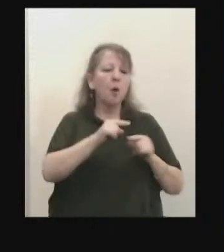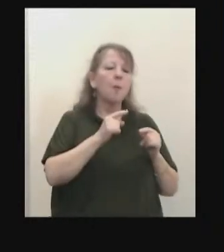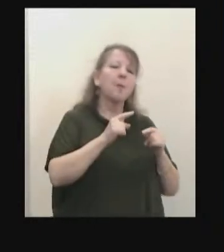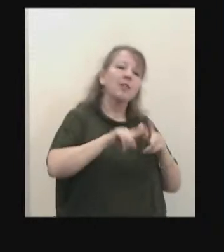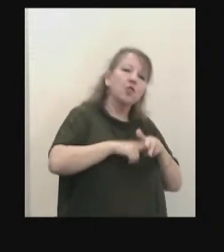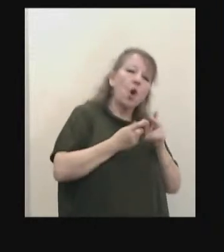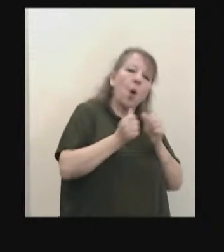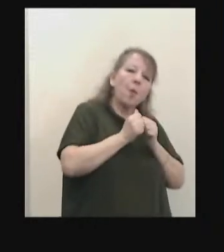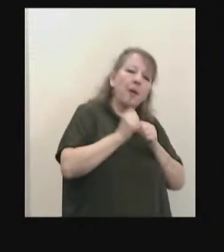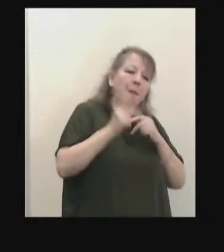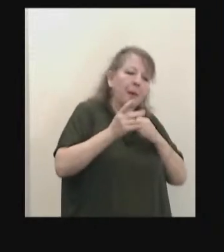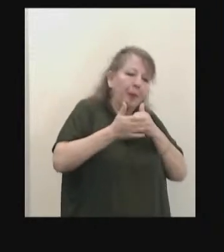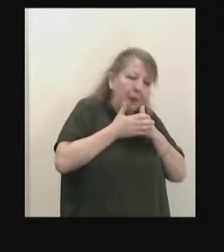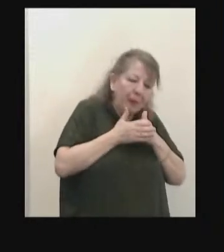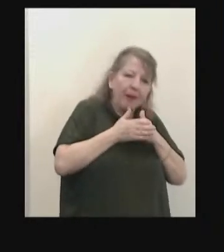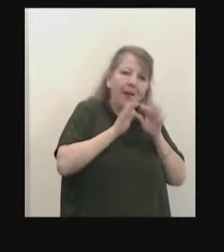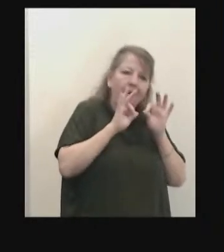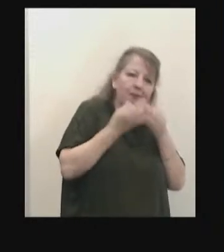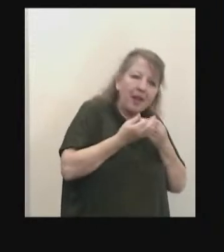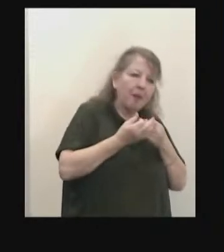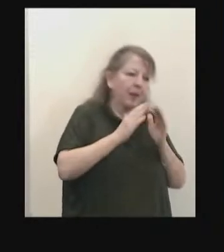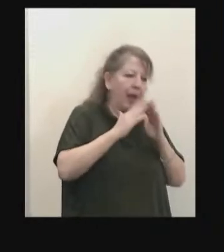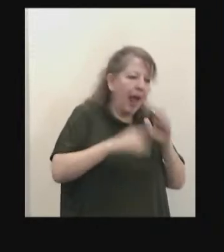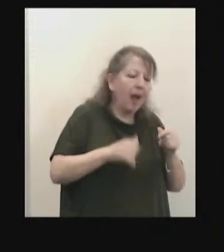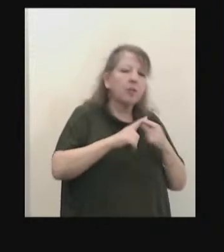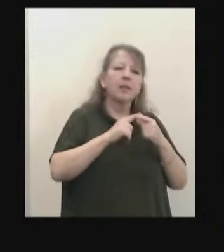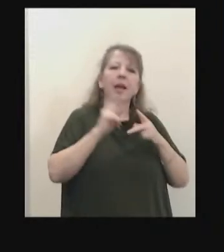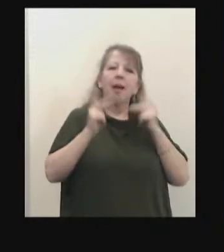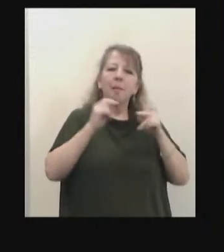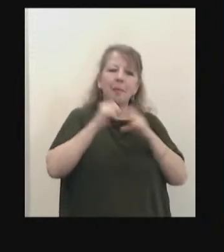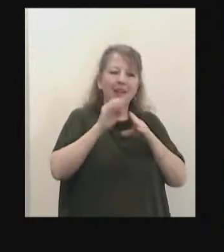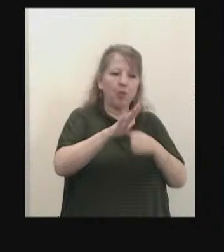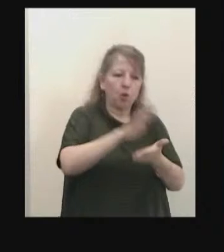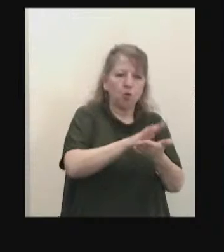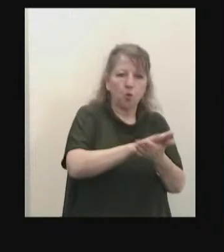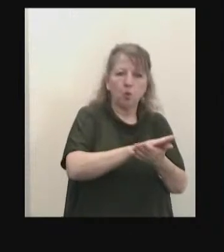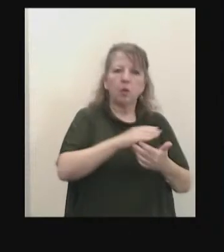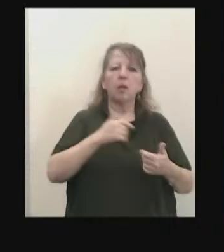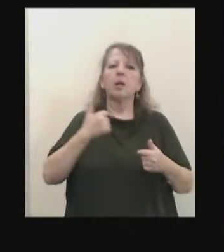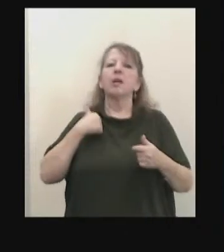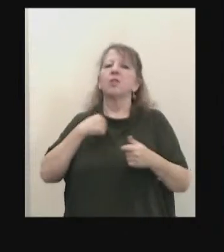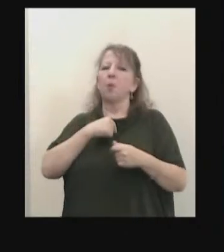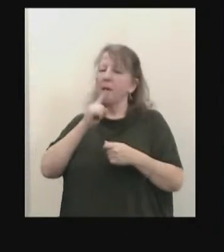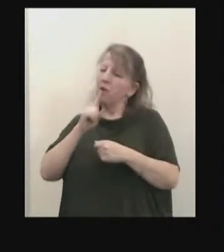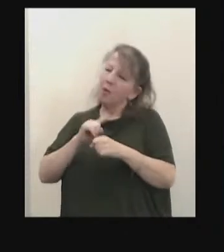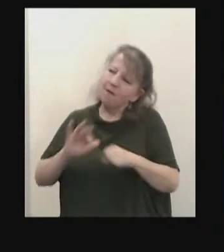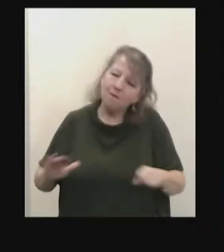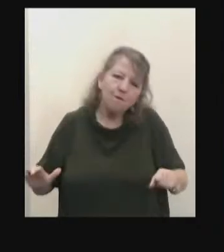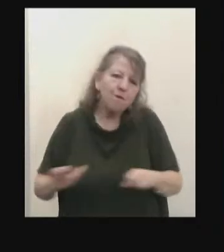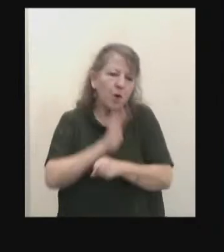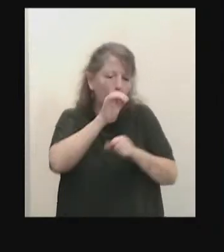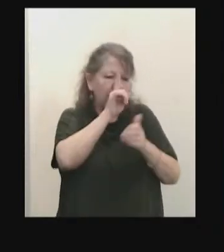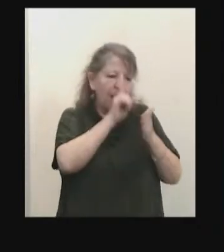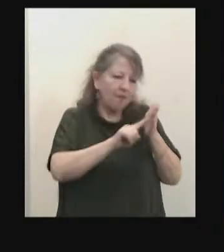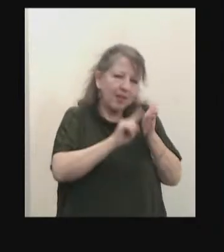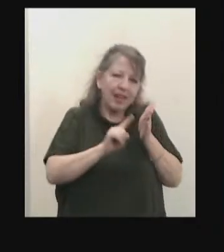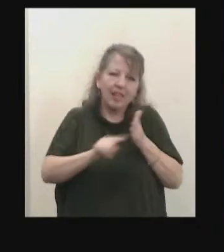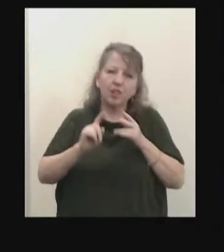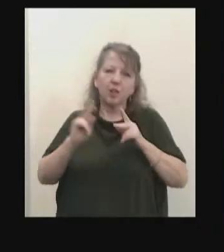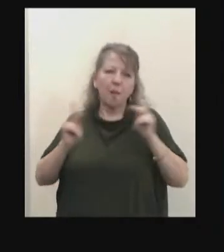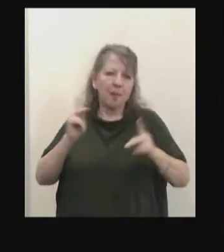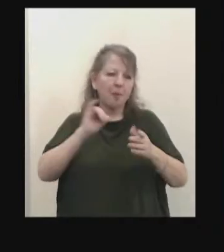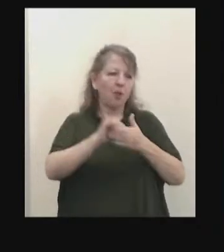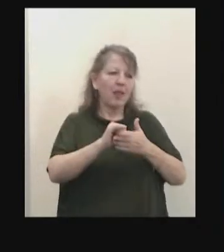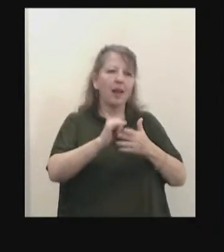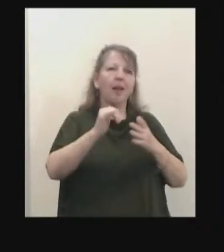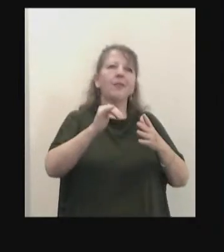are people in the school settings. So we're doing complete case investigations on those individuals and those close